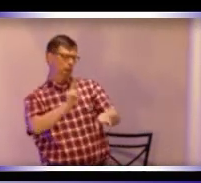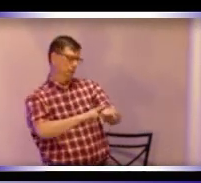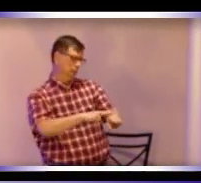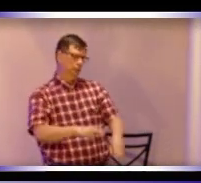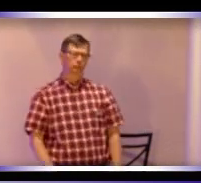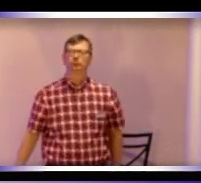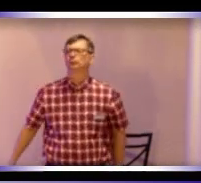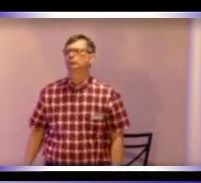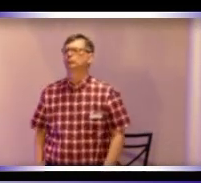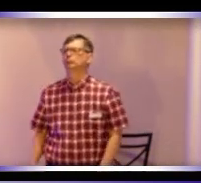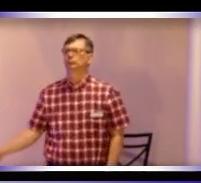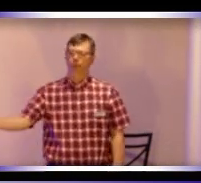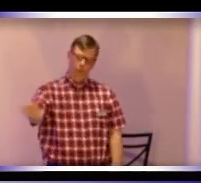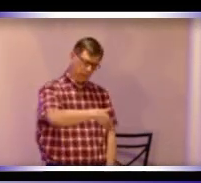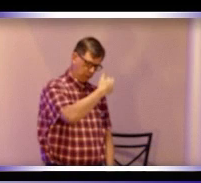as we seek to